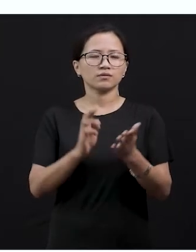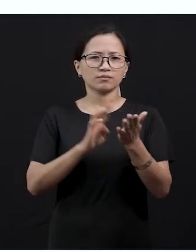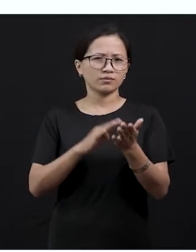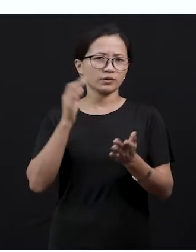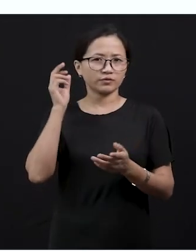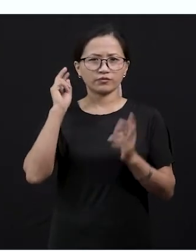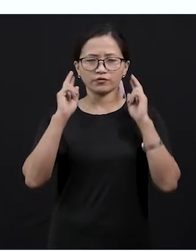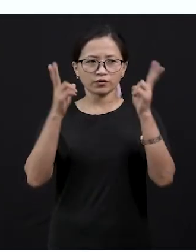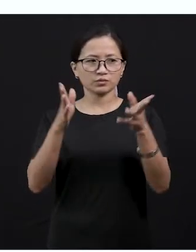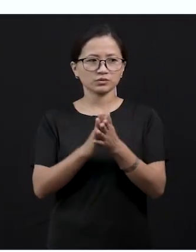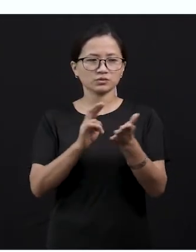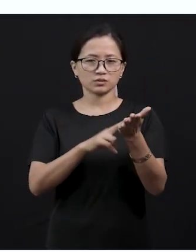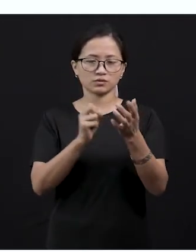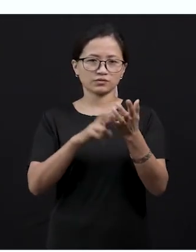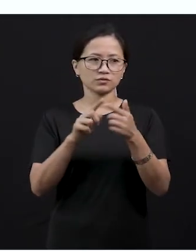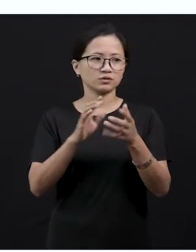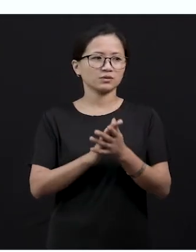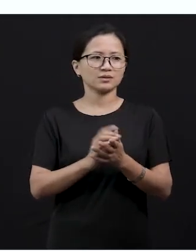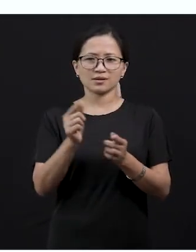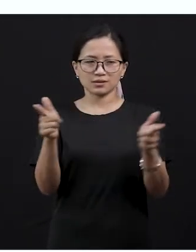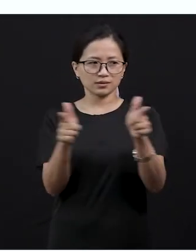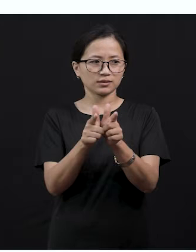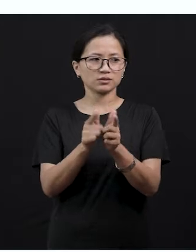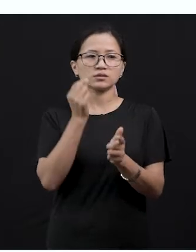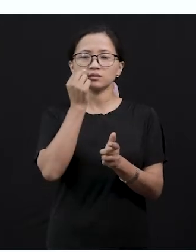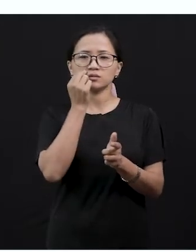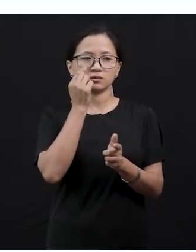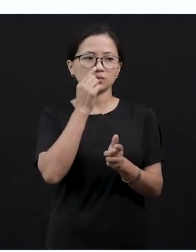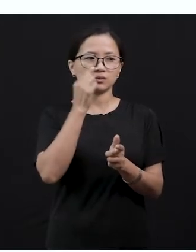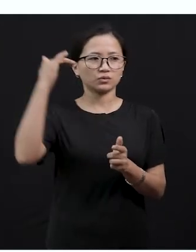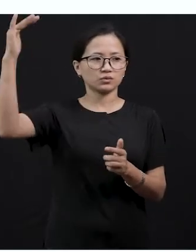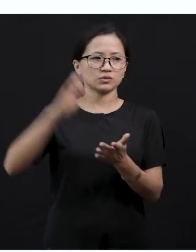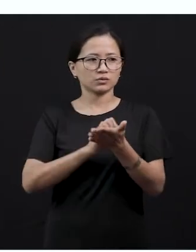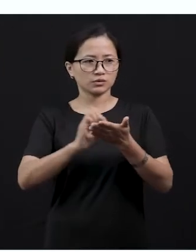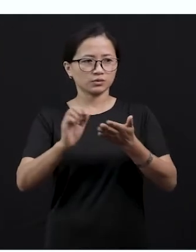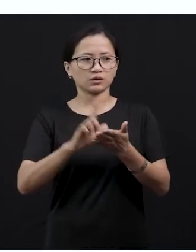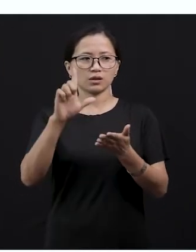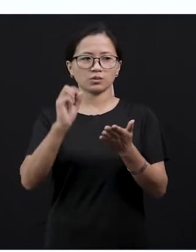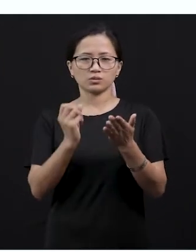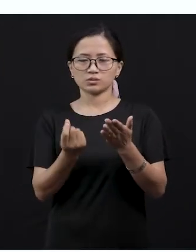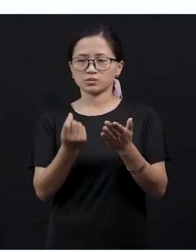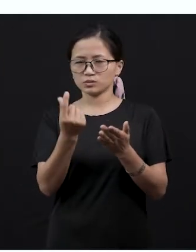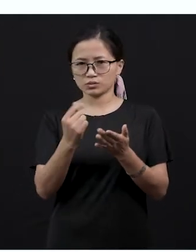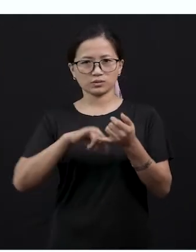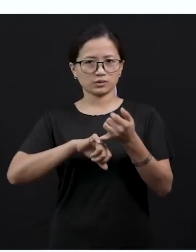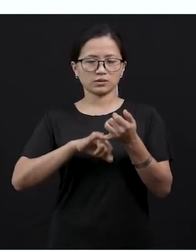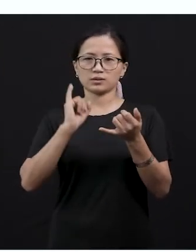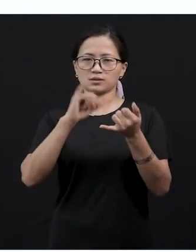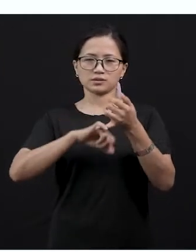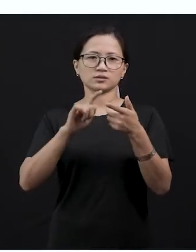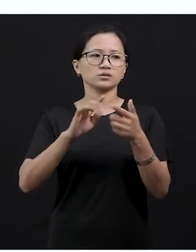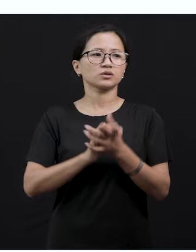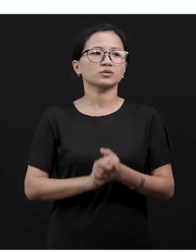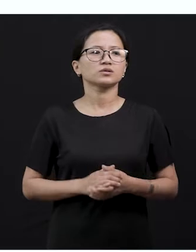a famous novel called Little Women, written by Lois M. Alcott. Okay, so this person